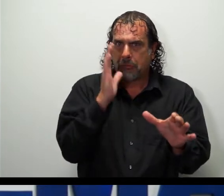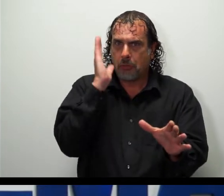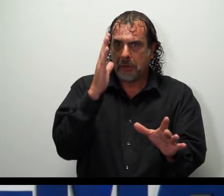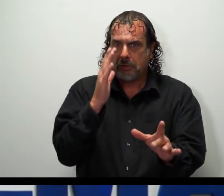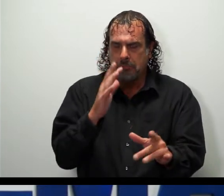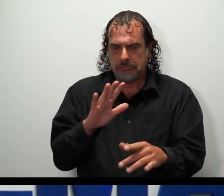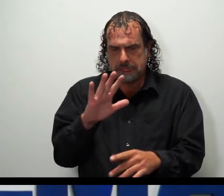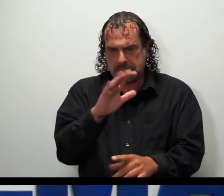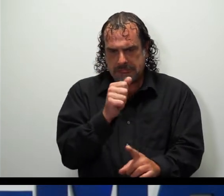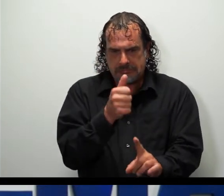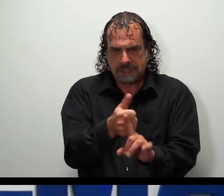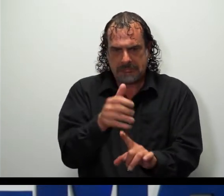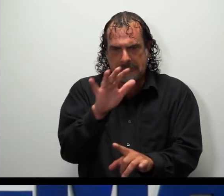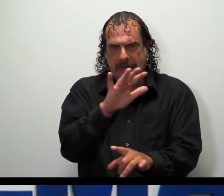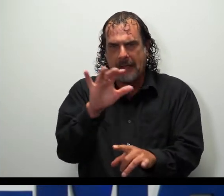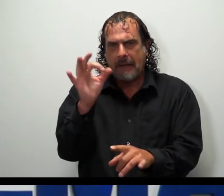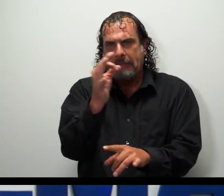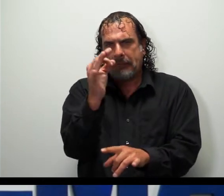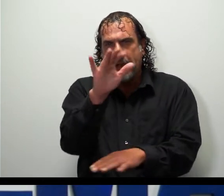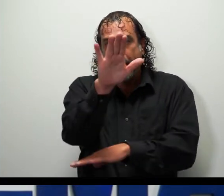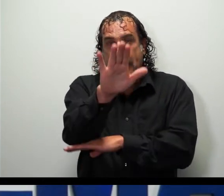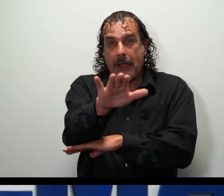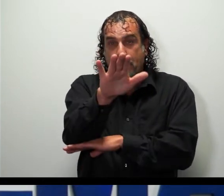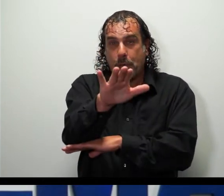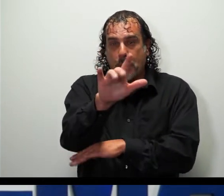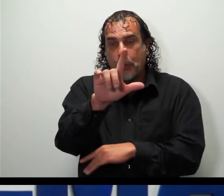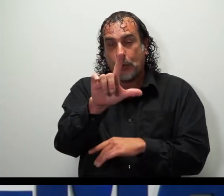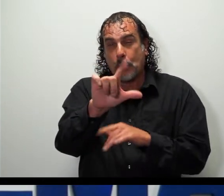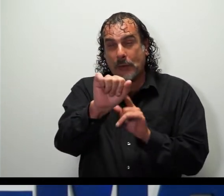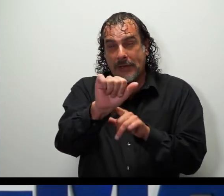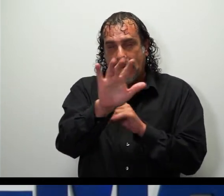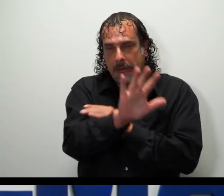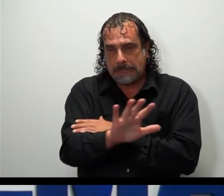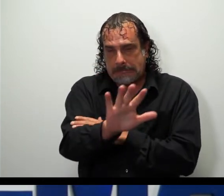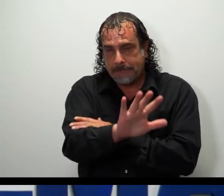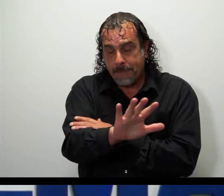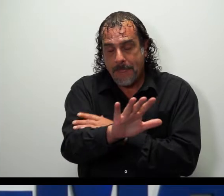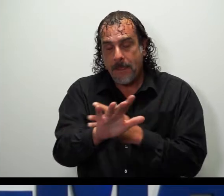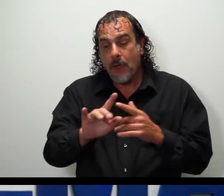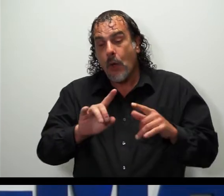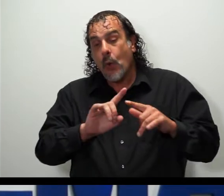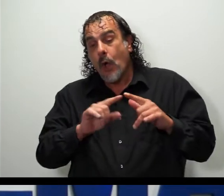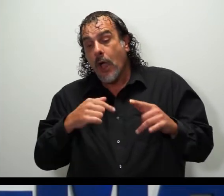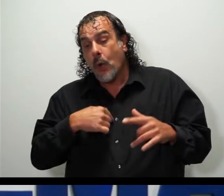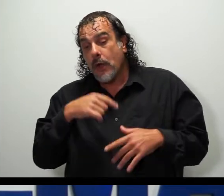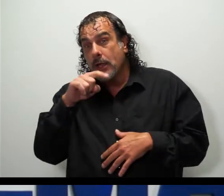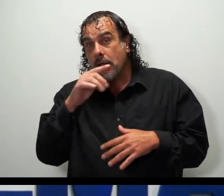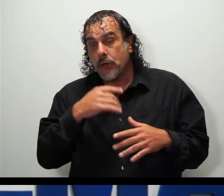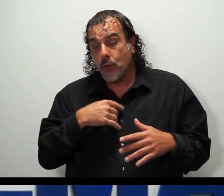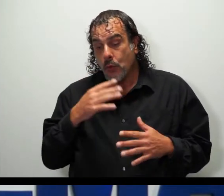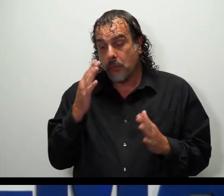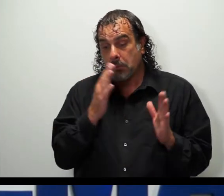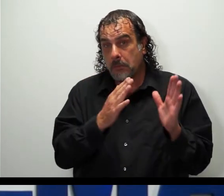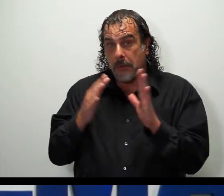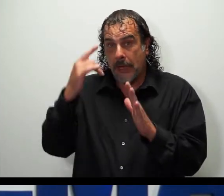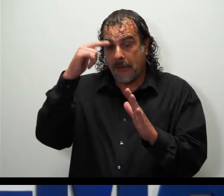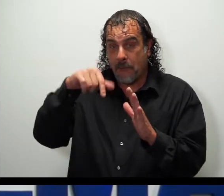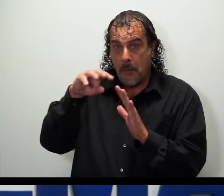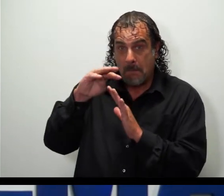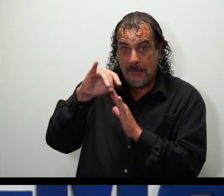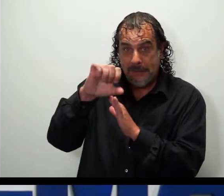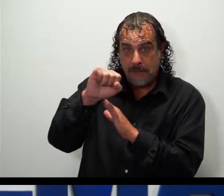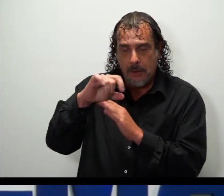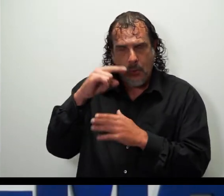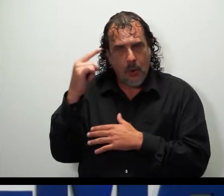making landfall sometime late Friday afternoon along the Louisiana coast. So what we need to be thinking about for the effects on